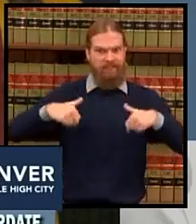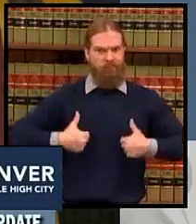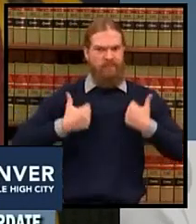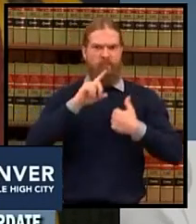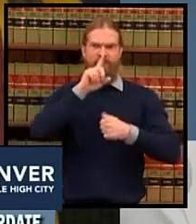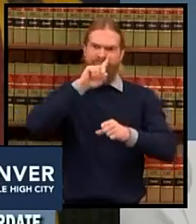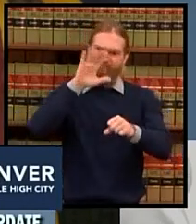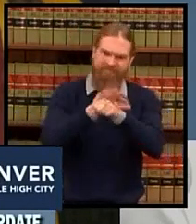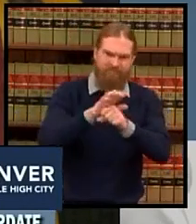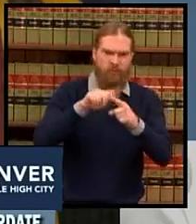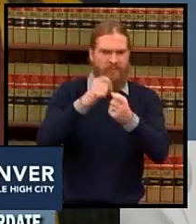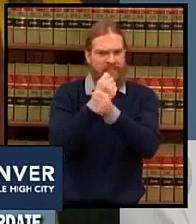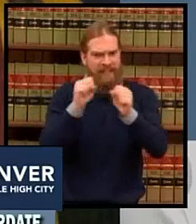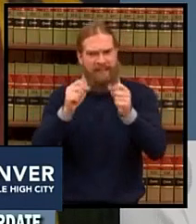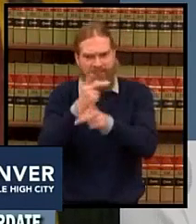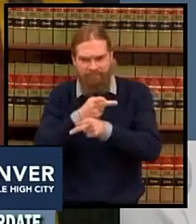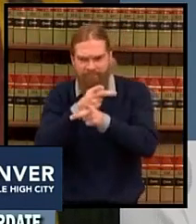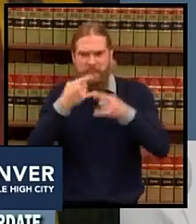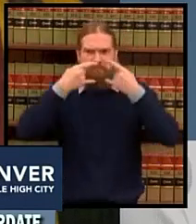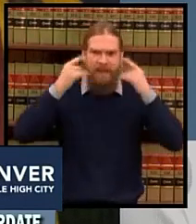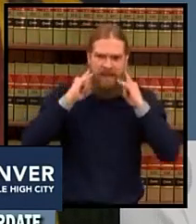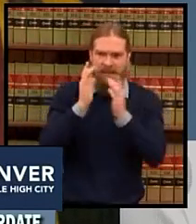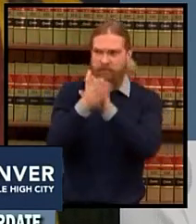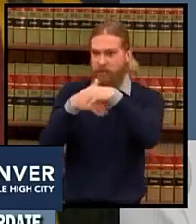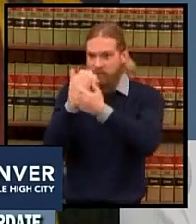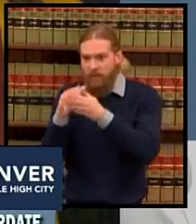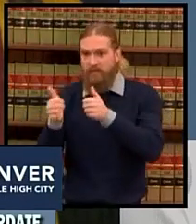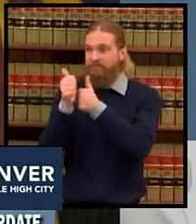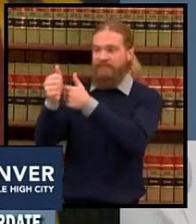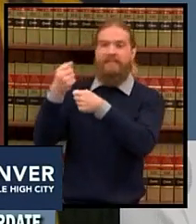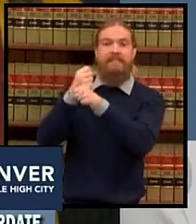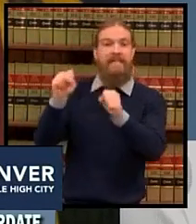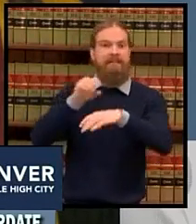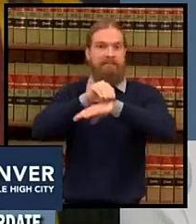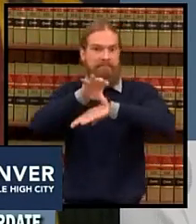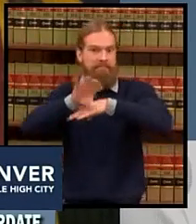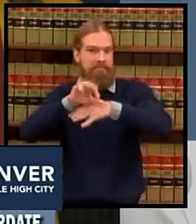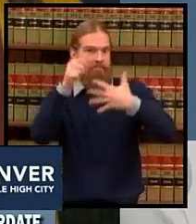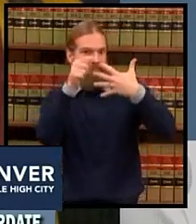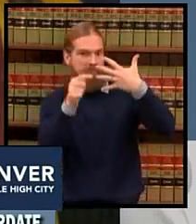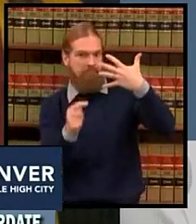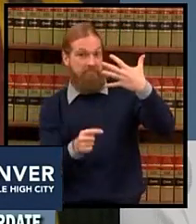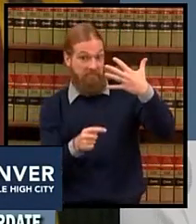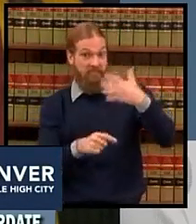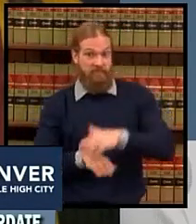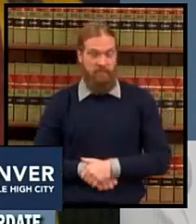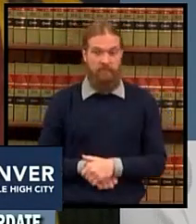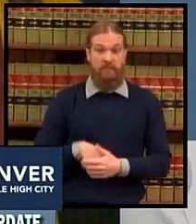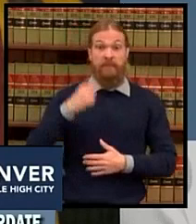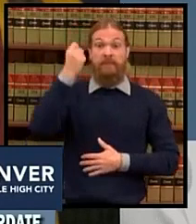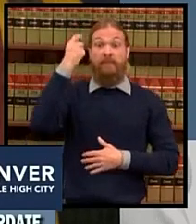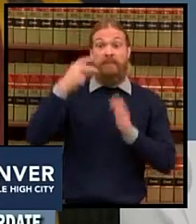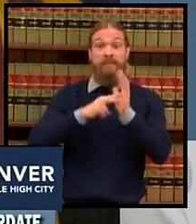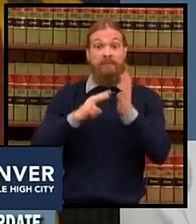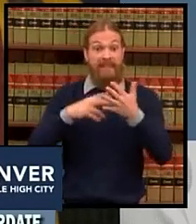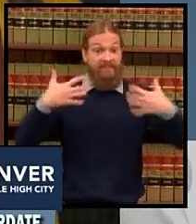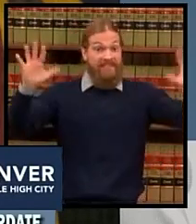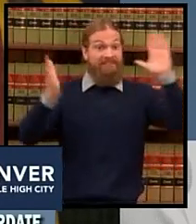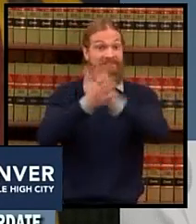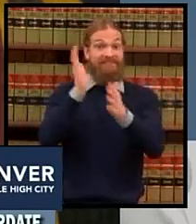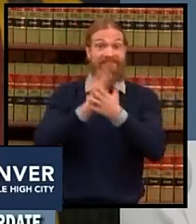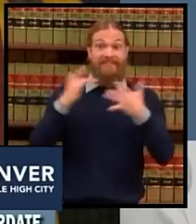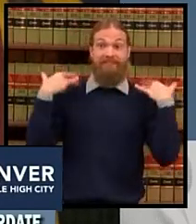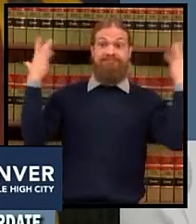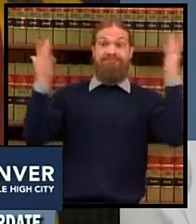washing hands, and following public health guidance. Now, we're not out of the woods yet, and we can't let our guard down, but we